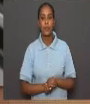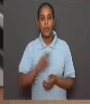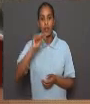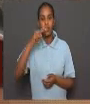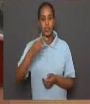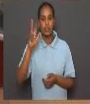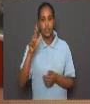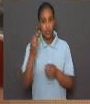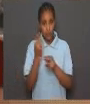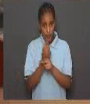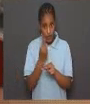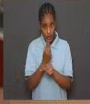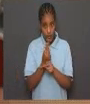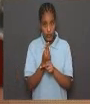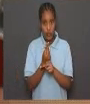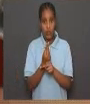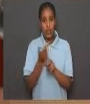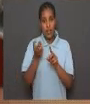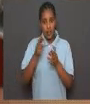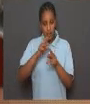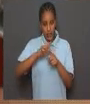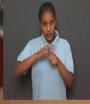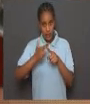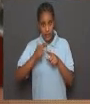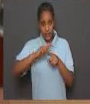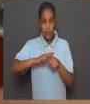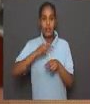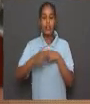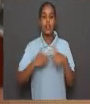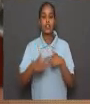Ammonia is formed in a reversible reaction.